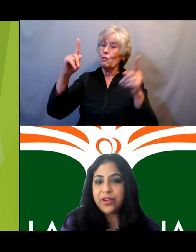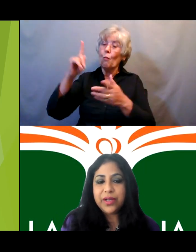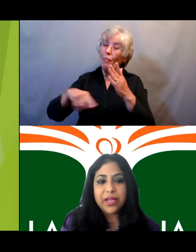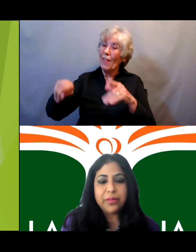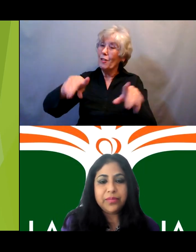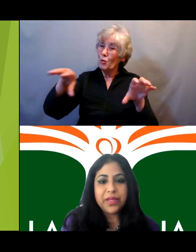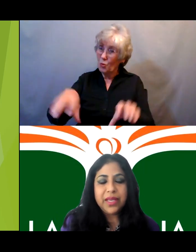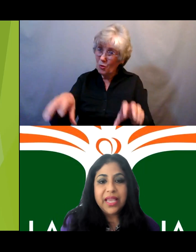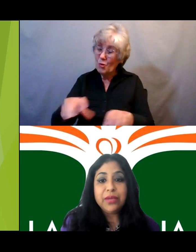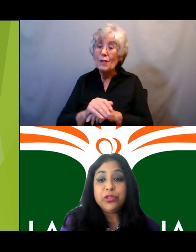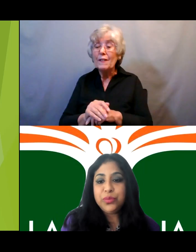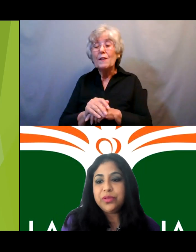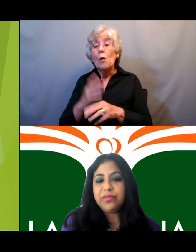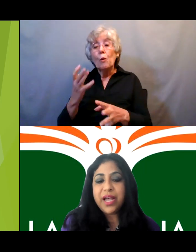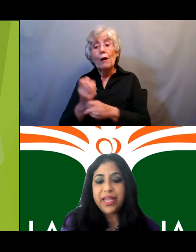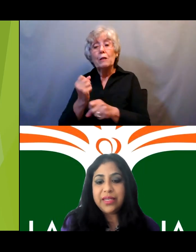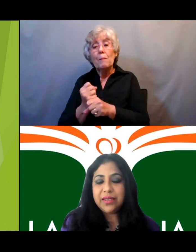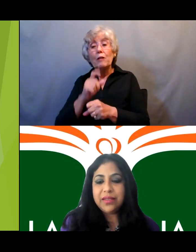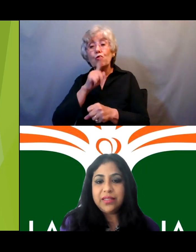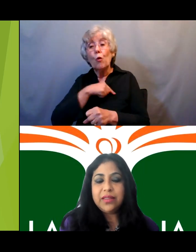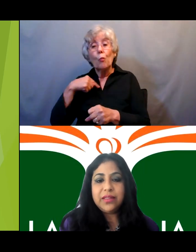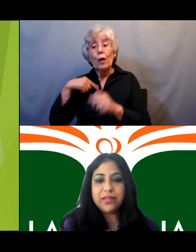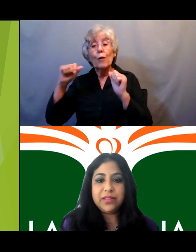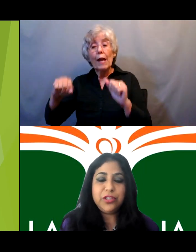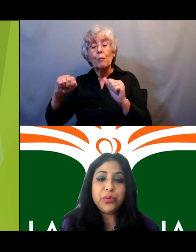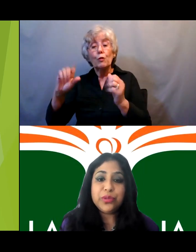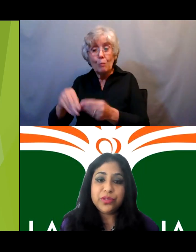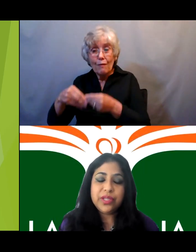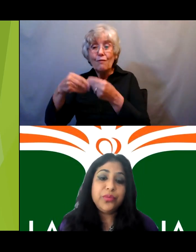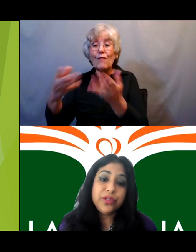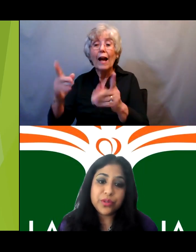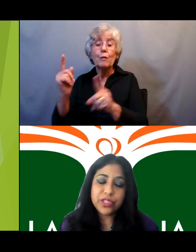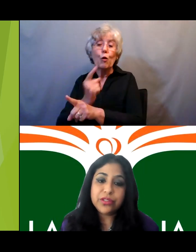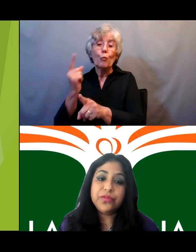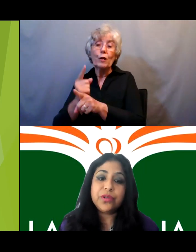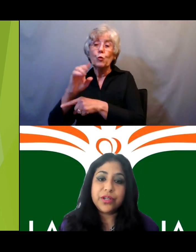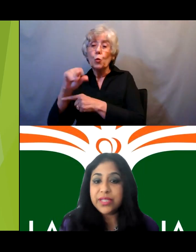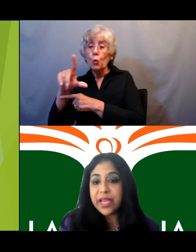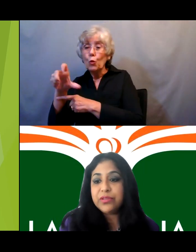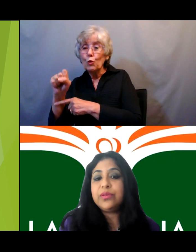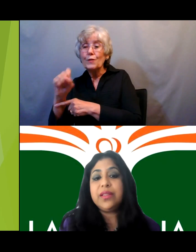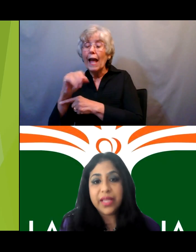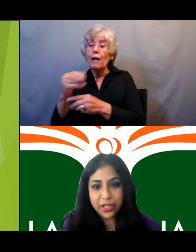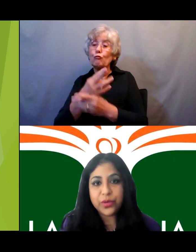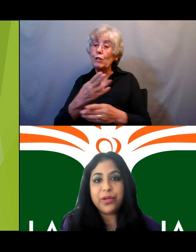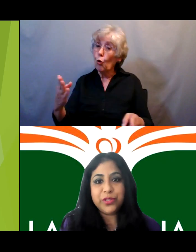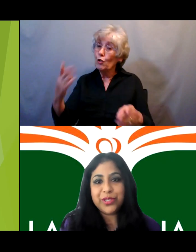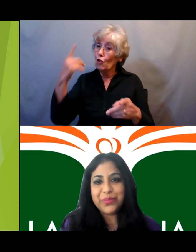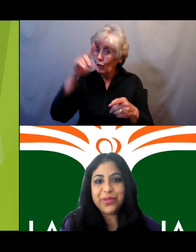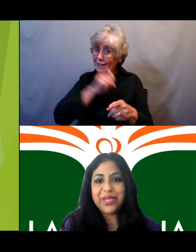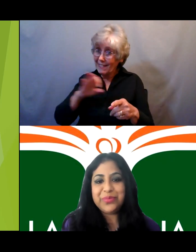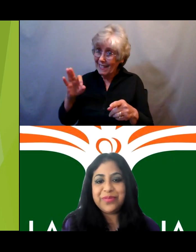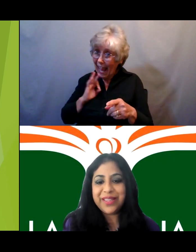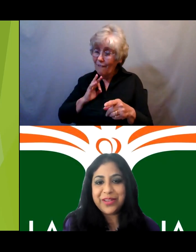we are able to provide the tools and resources for our staff so that they can go out into